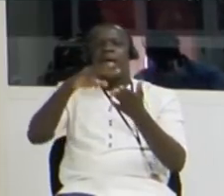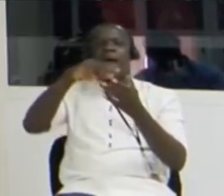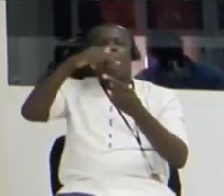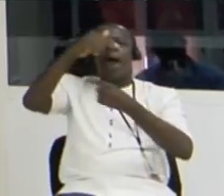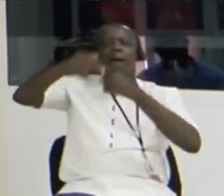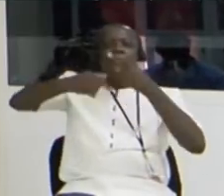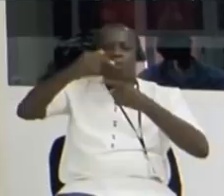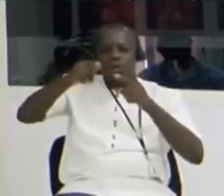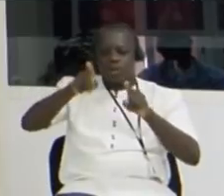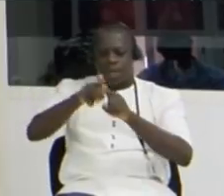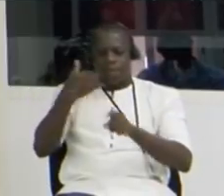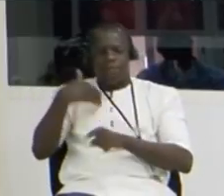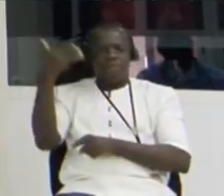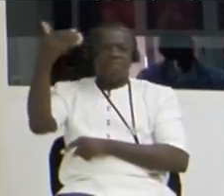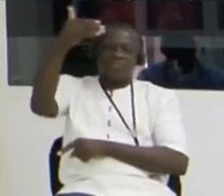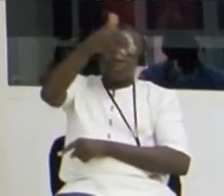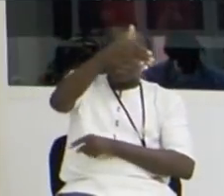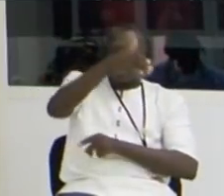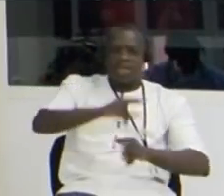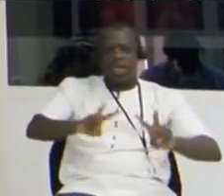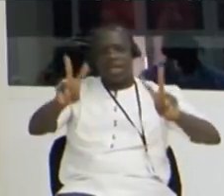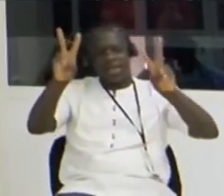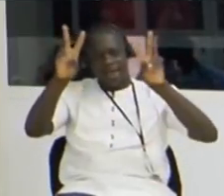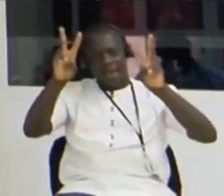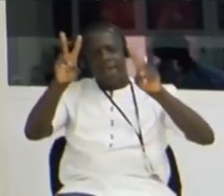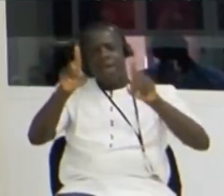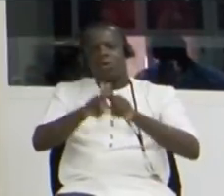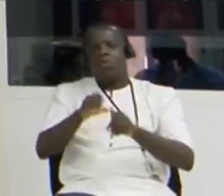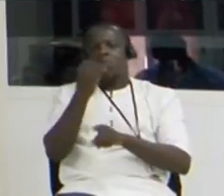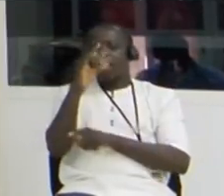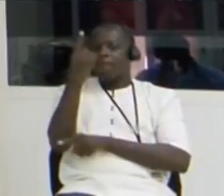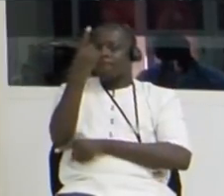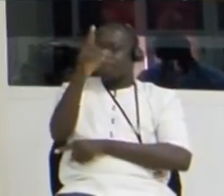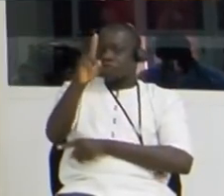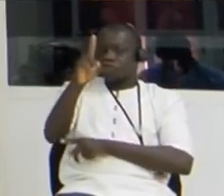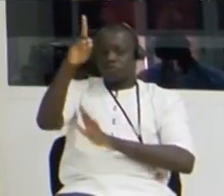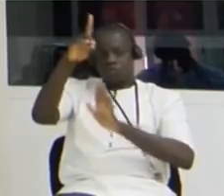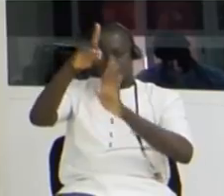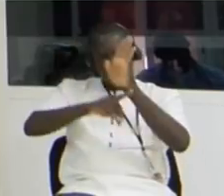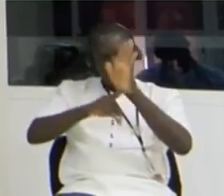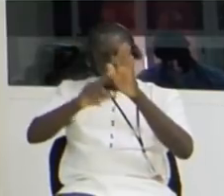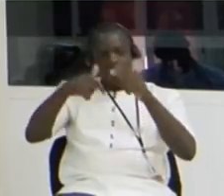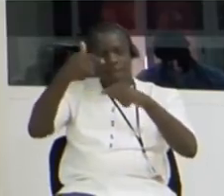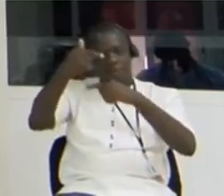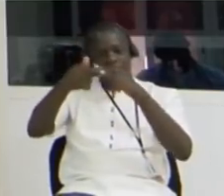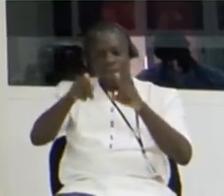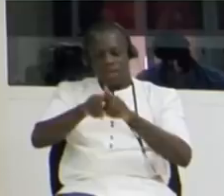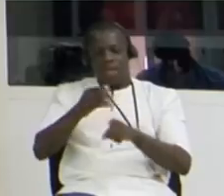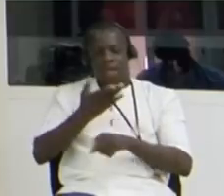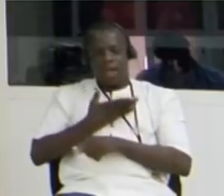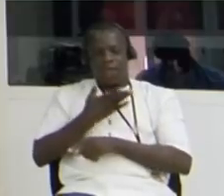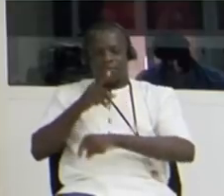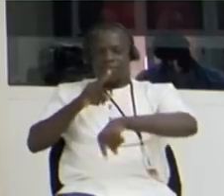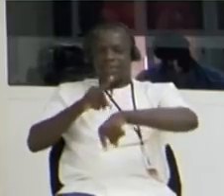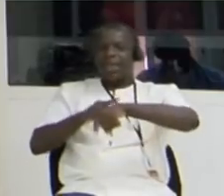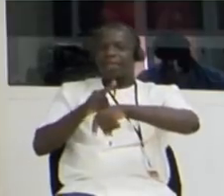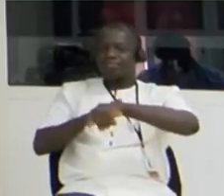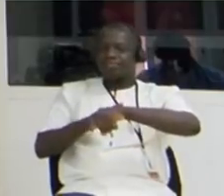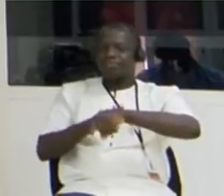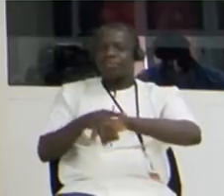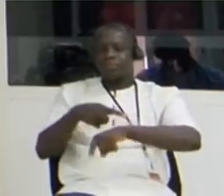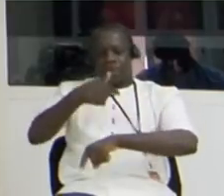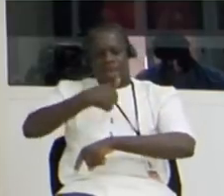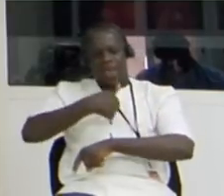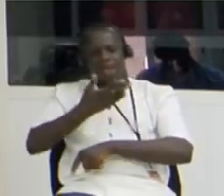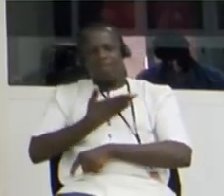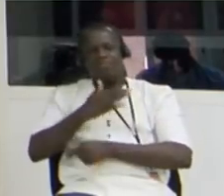happened? No, for the first edition, after the courtesy call, there was a time that I